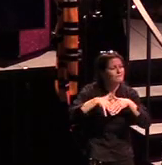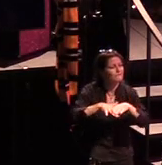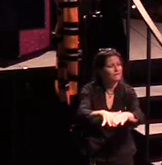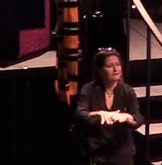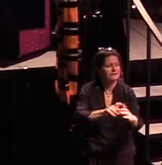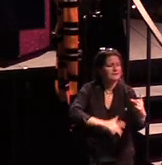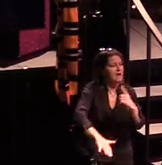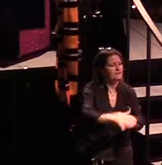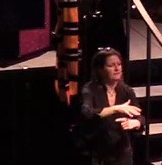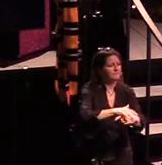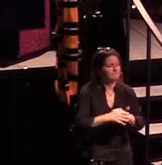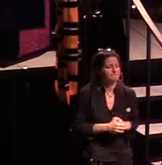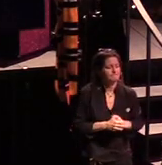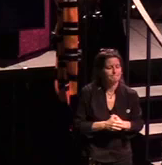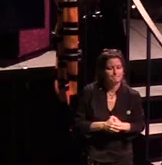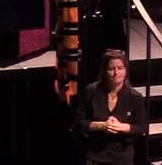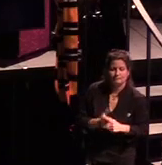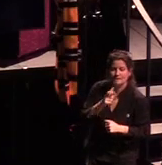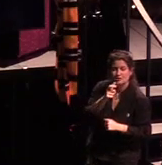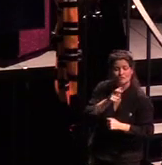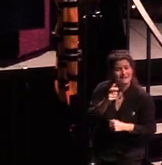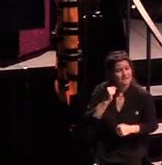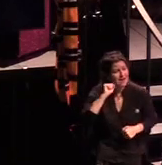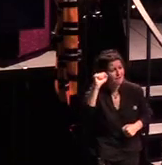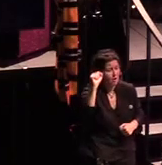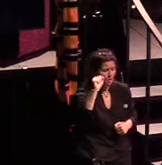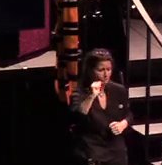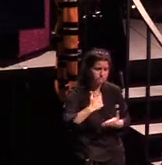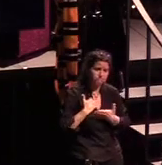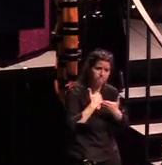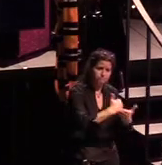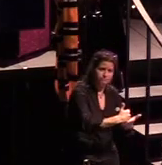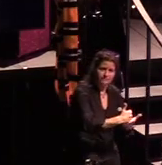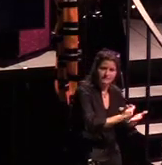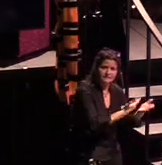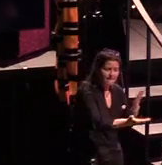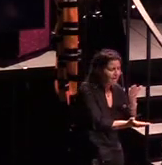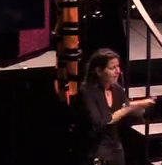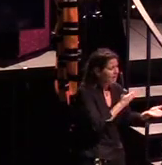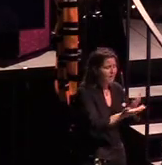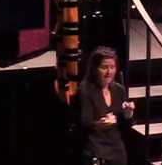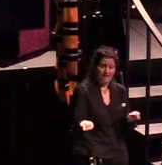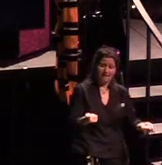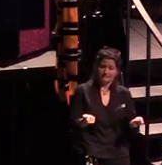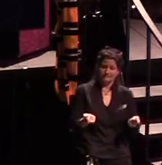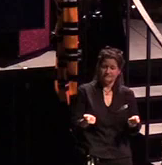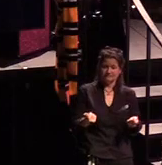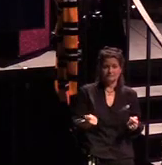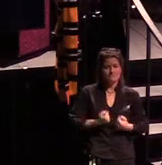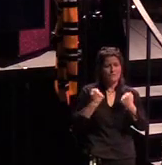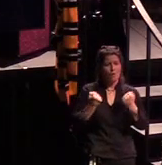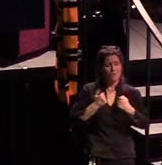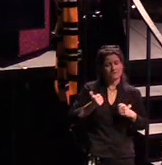Tourette's era has been instrumental in helping me deal with my own assumptions and to start addressing